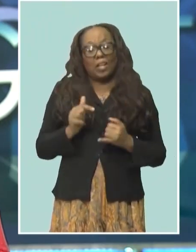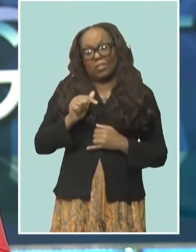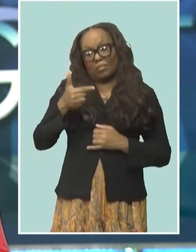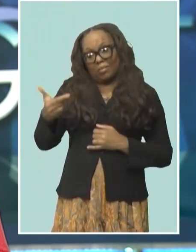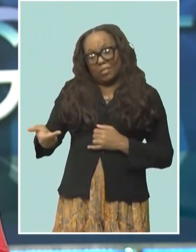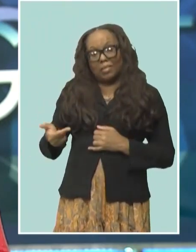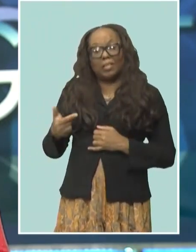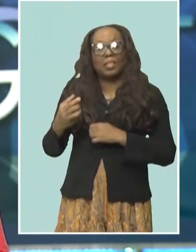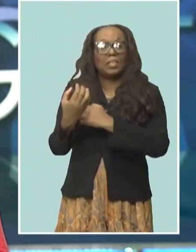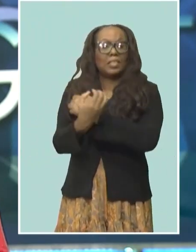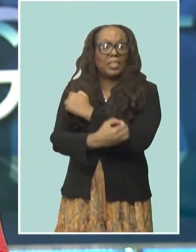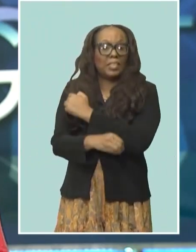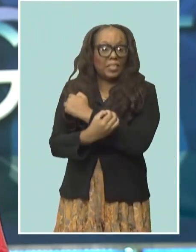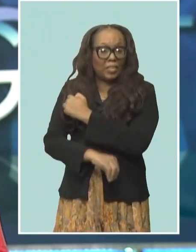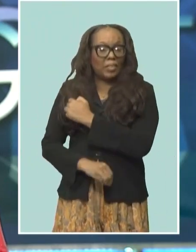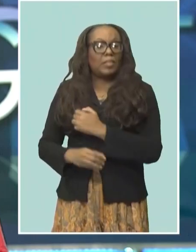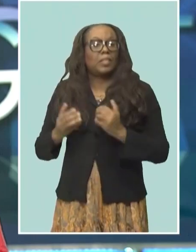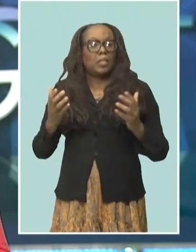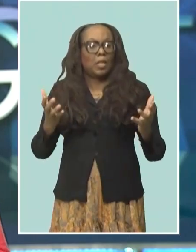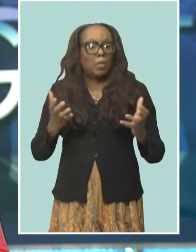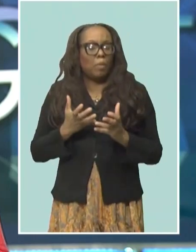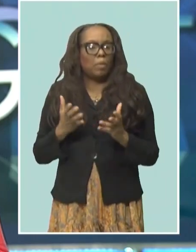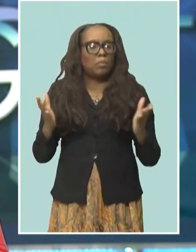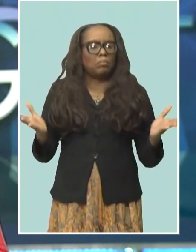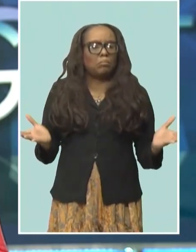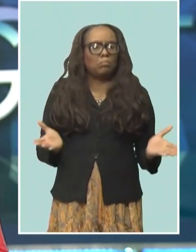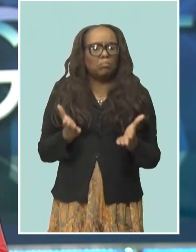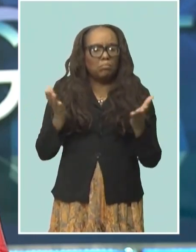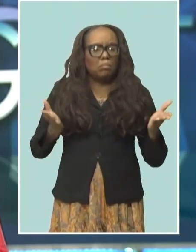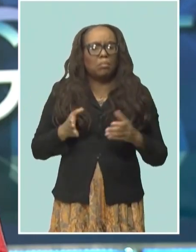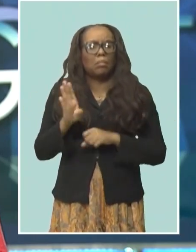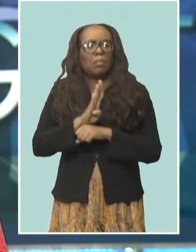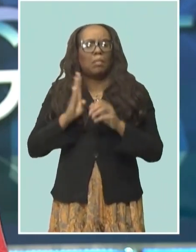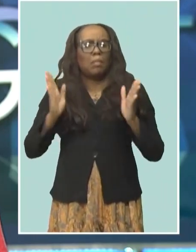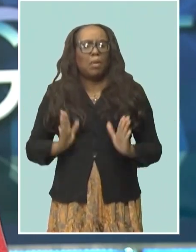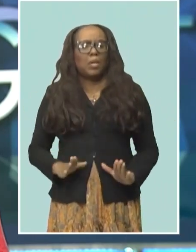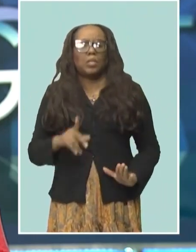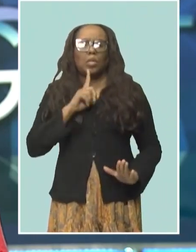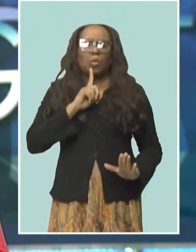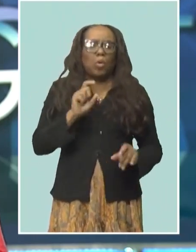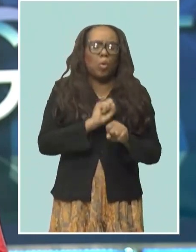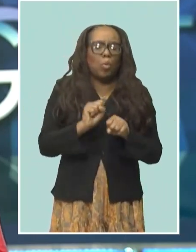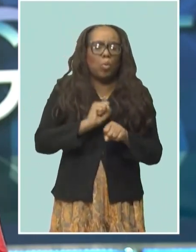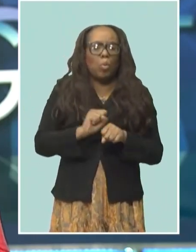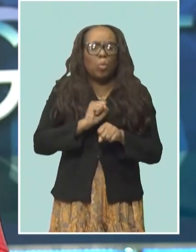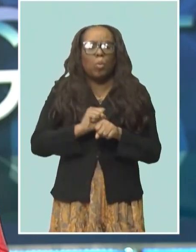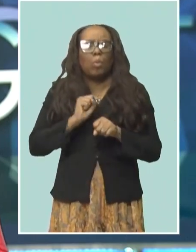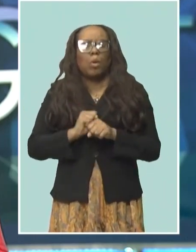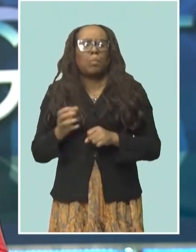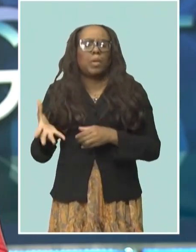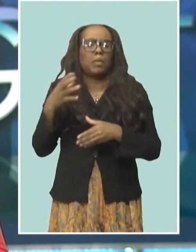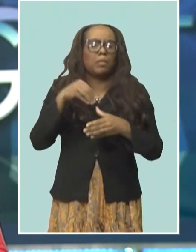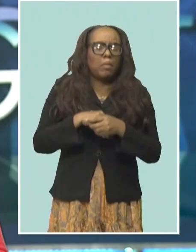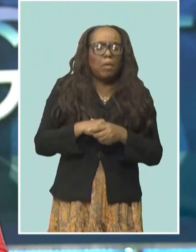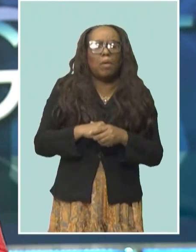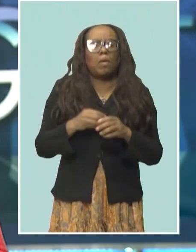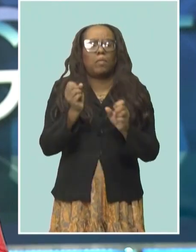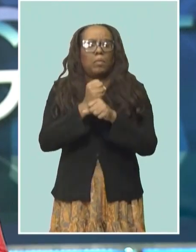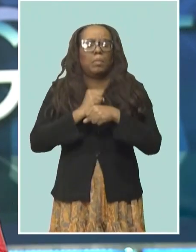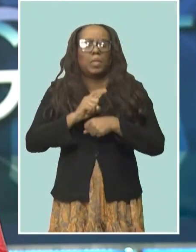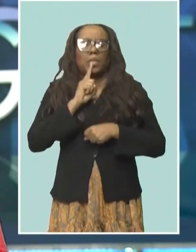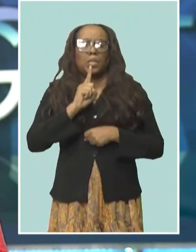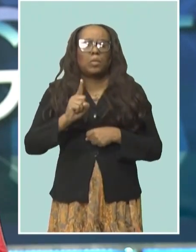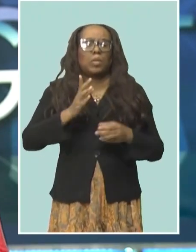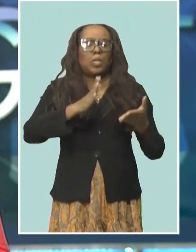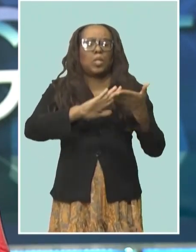John. And they're urging all Barbadians to not let this initiative be in vain, but rather to capitalize on the